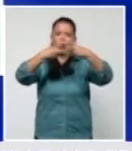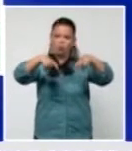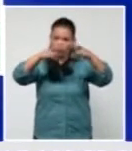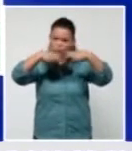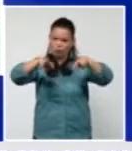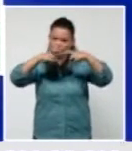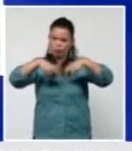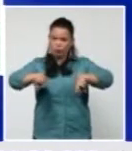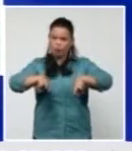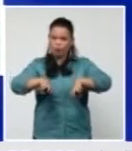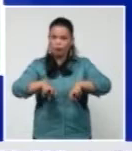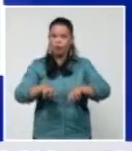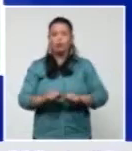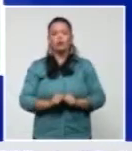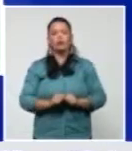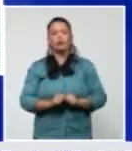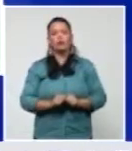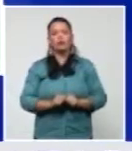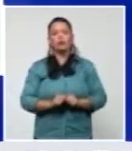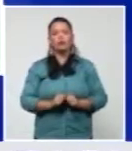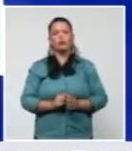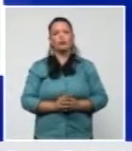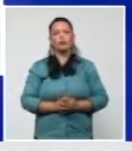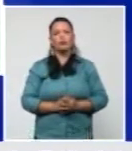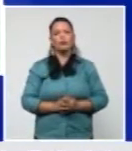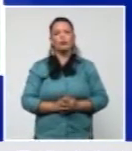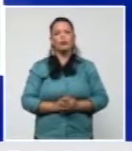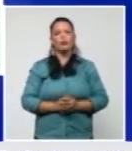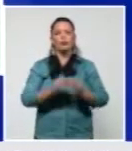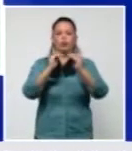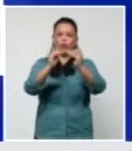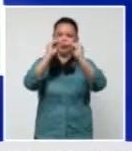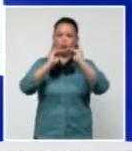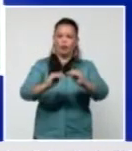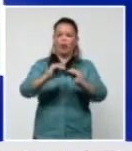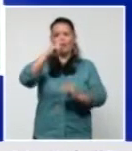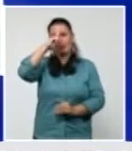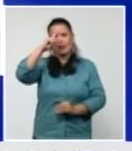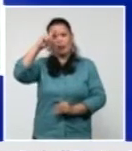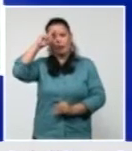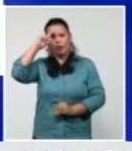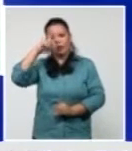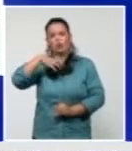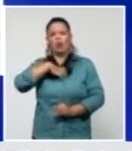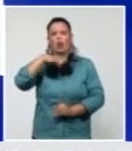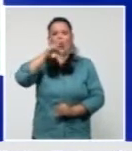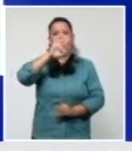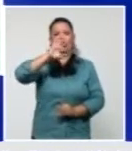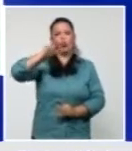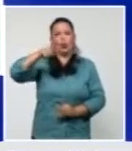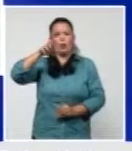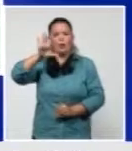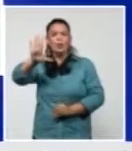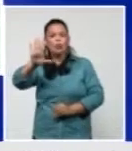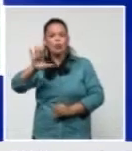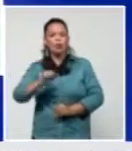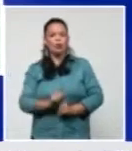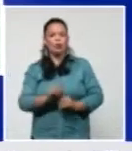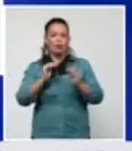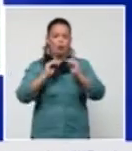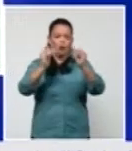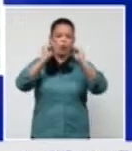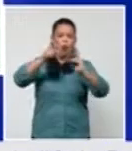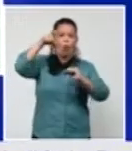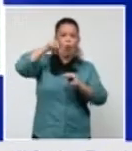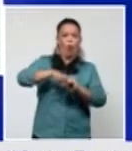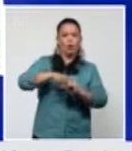with COVID-19 contracted it abroad, for a total of 588 imported cases since the start